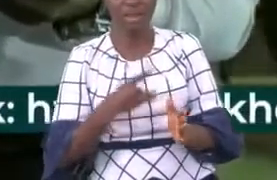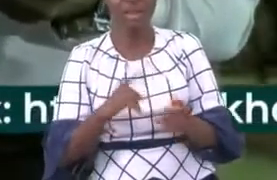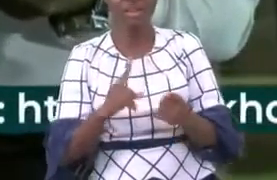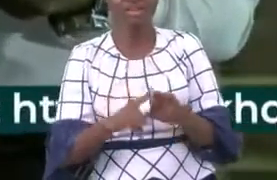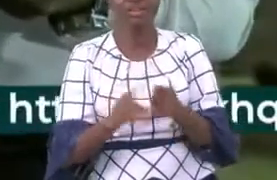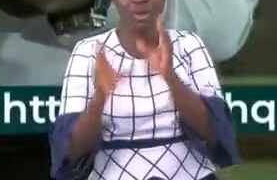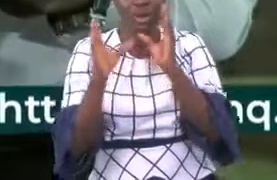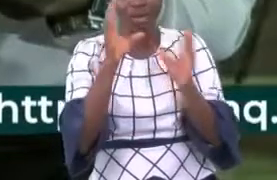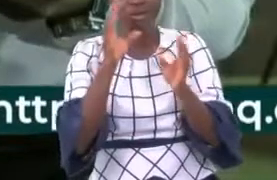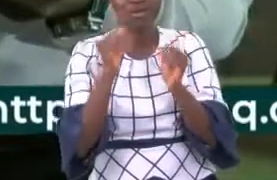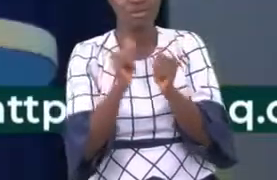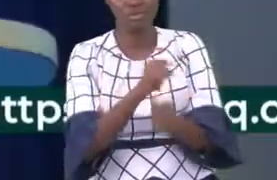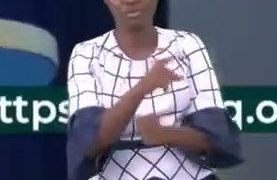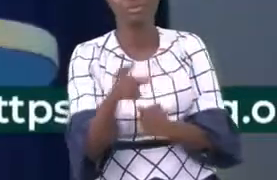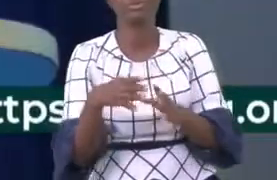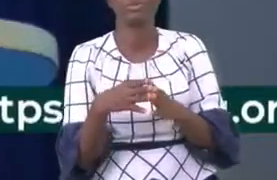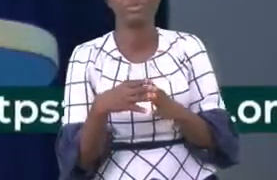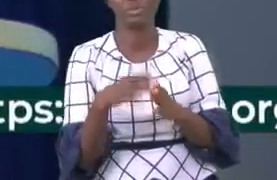number,